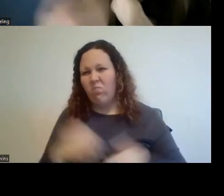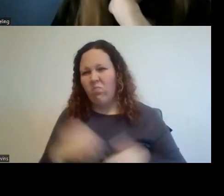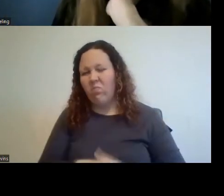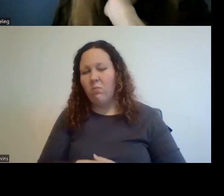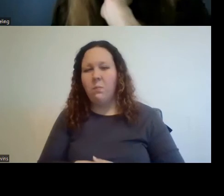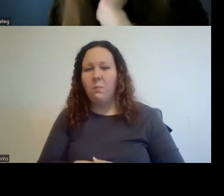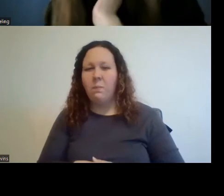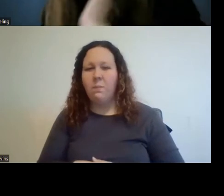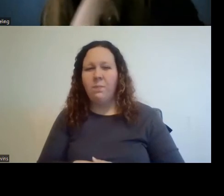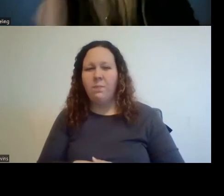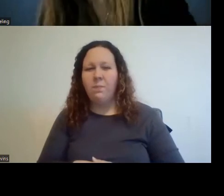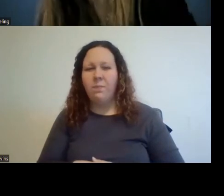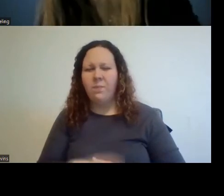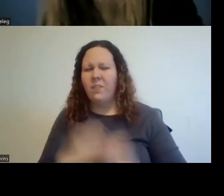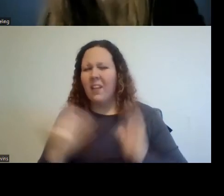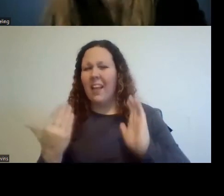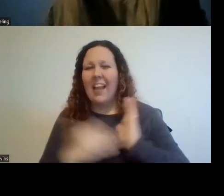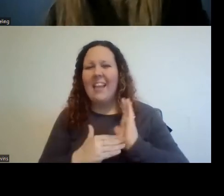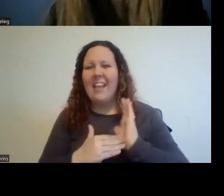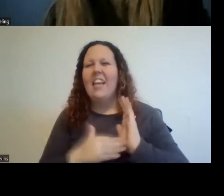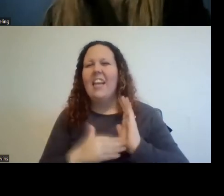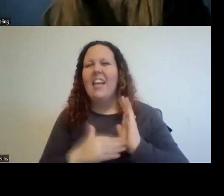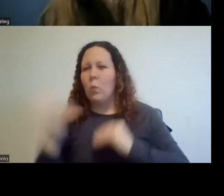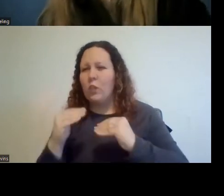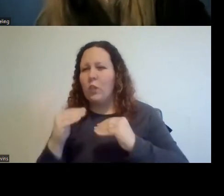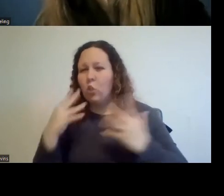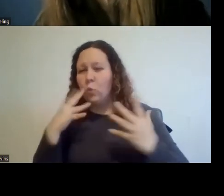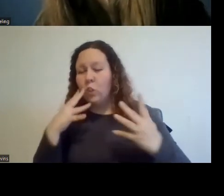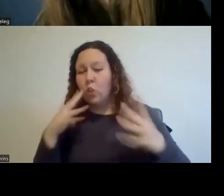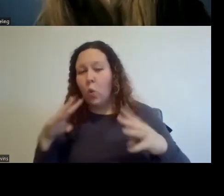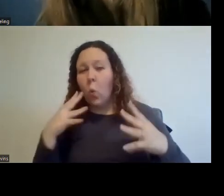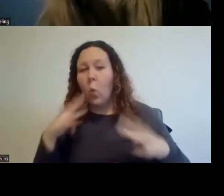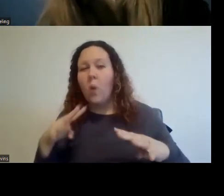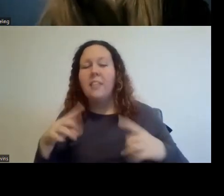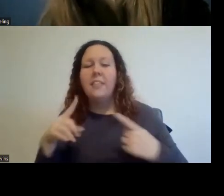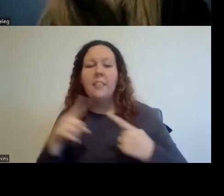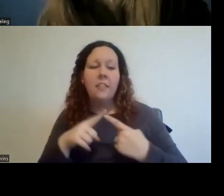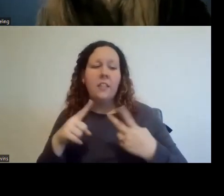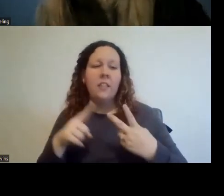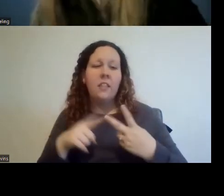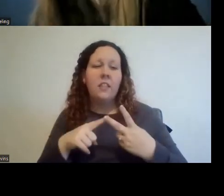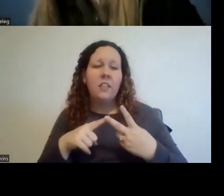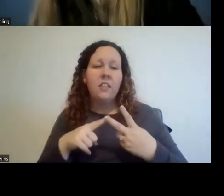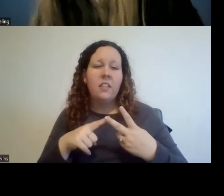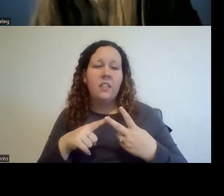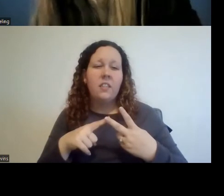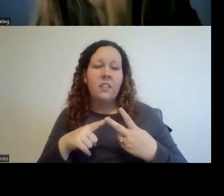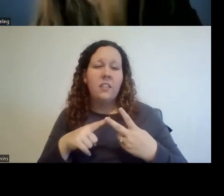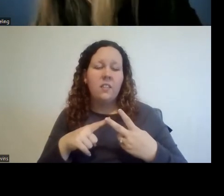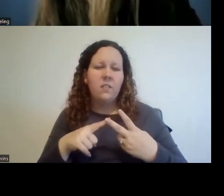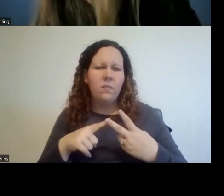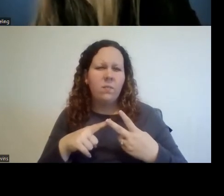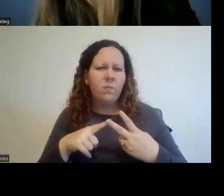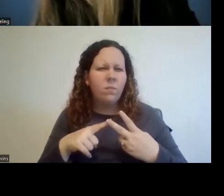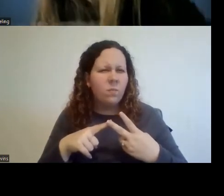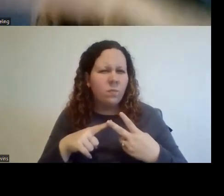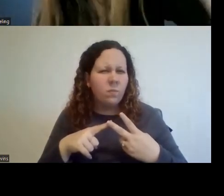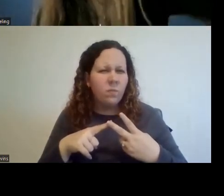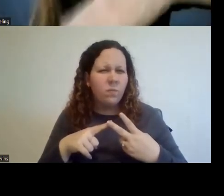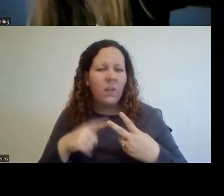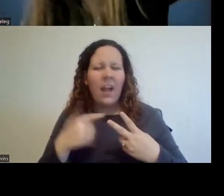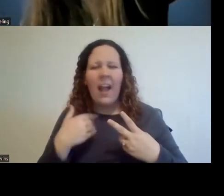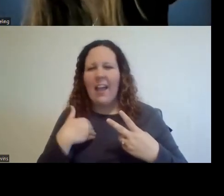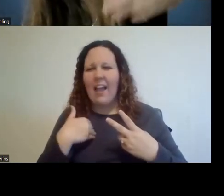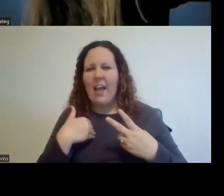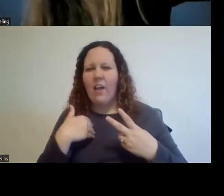And again, you reduce the noise, you can acoustically treat. Like I said, I have a